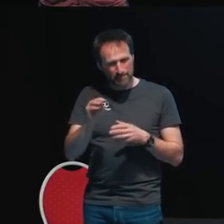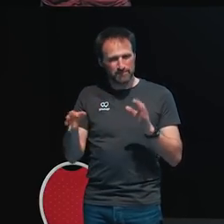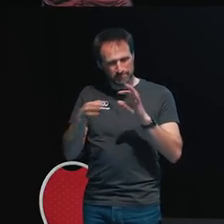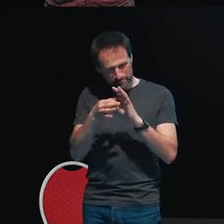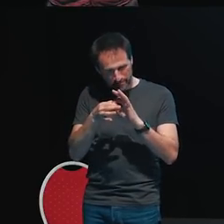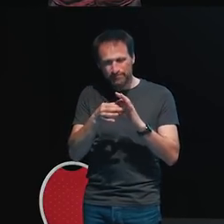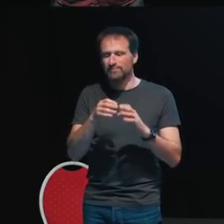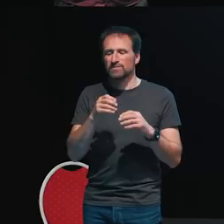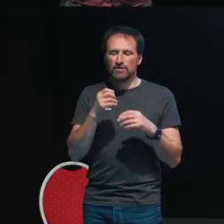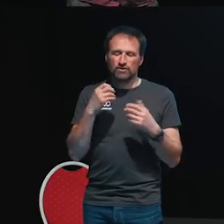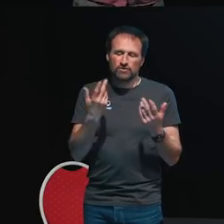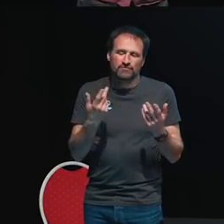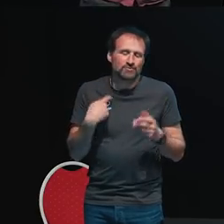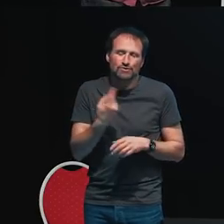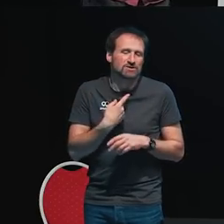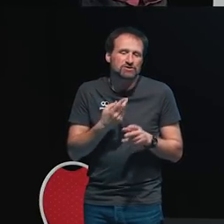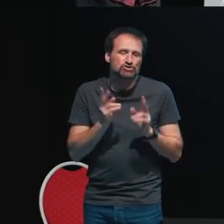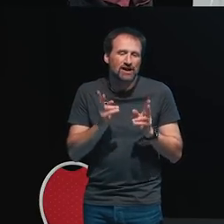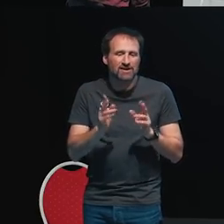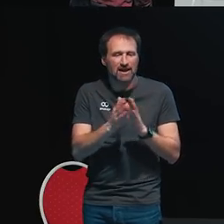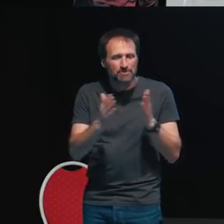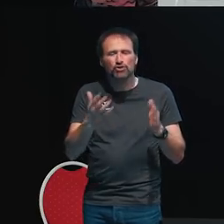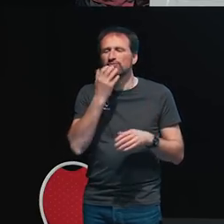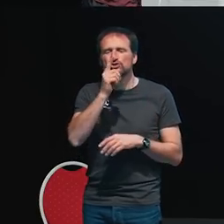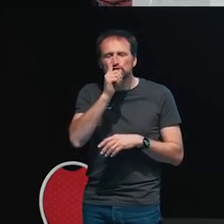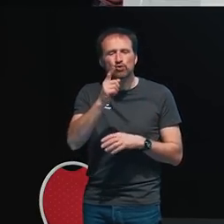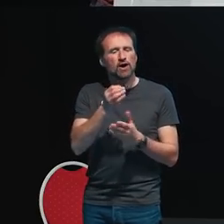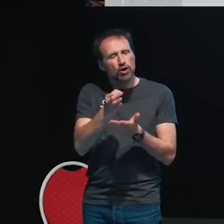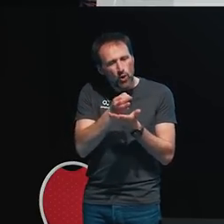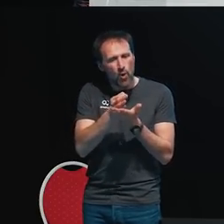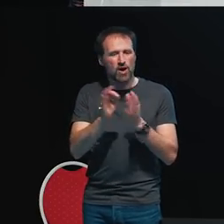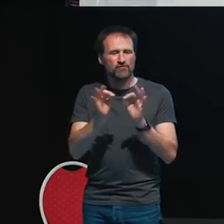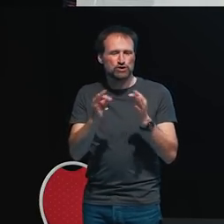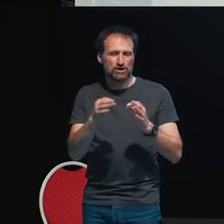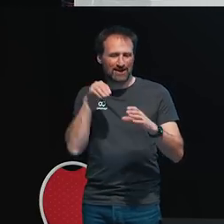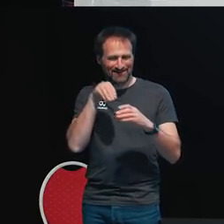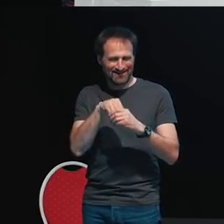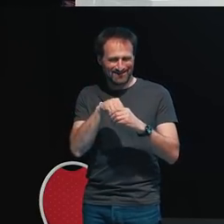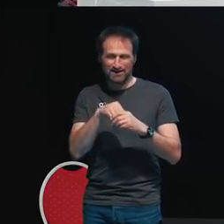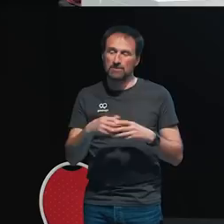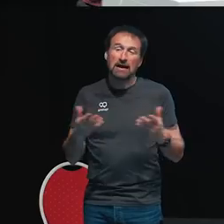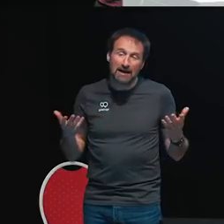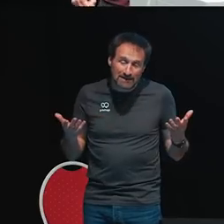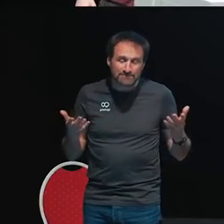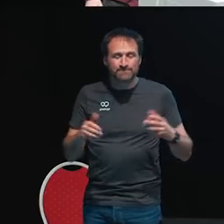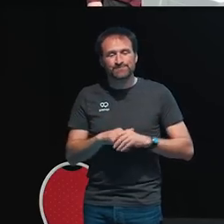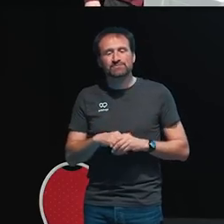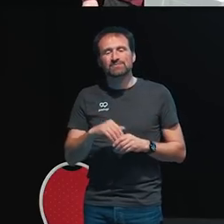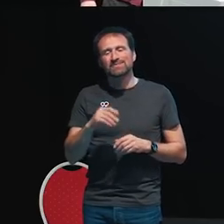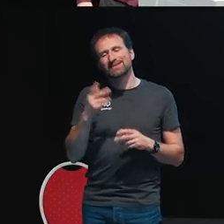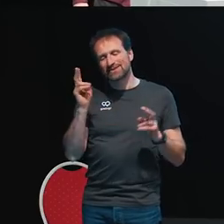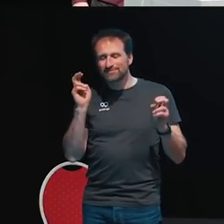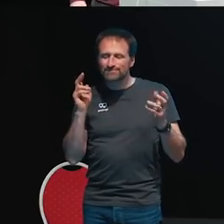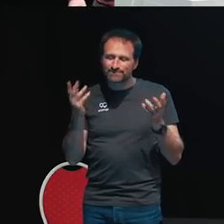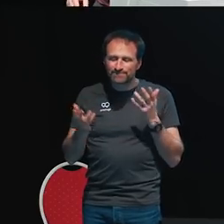library, you really just want to have the core functionality. And one kind of cosmetic thing